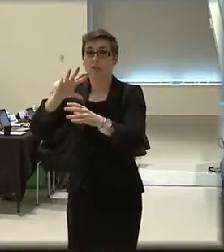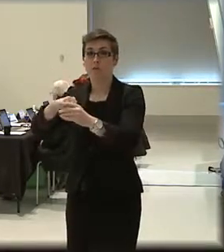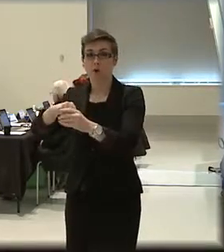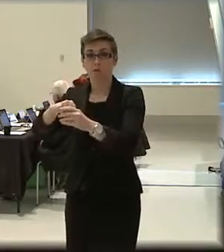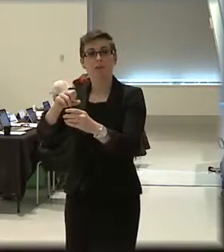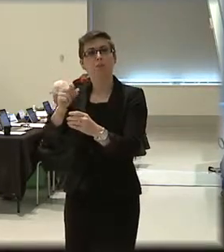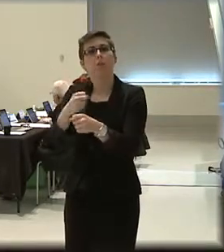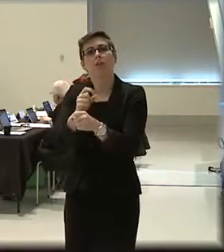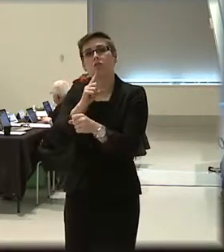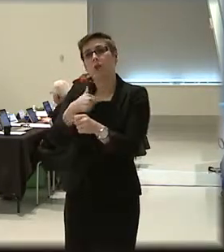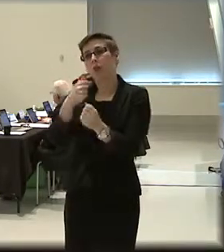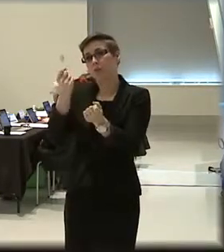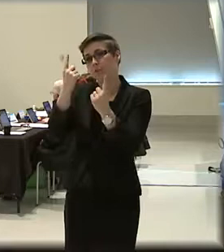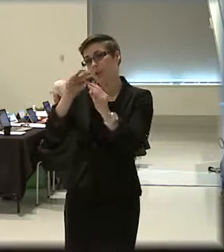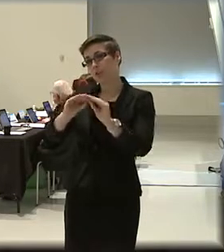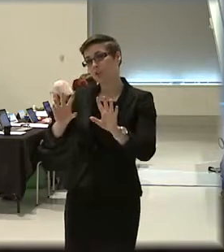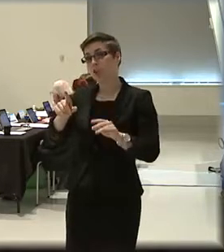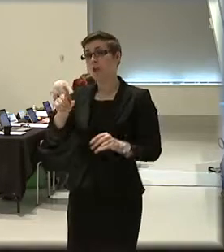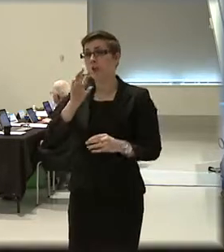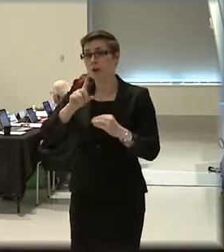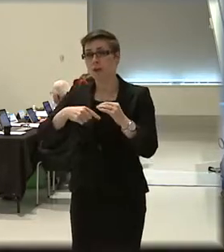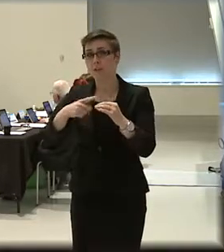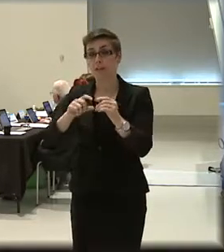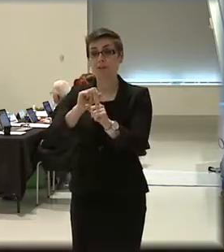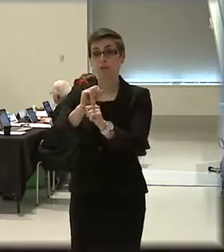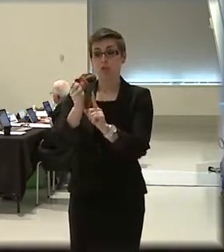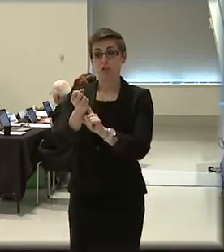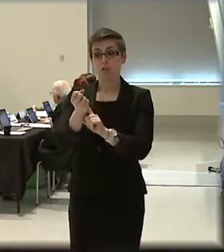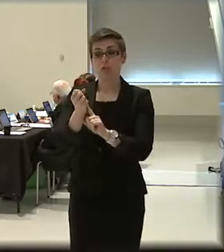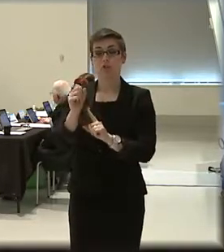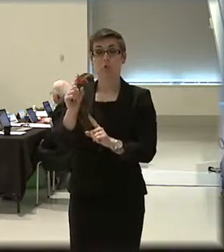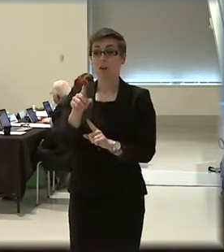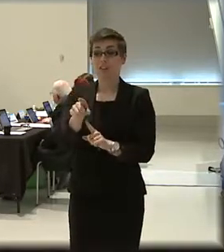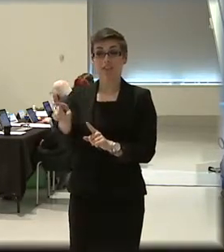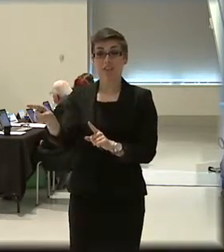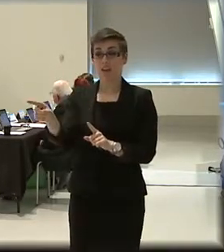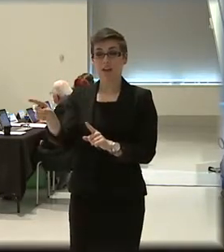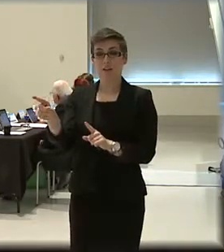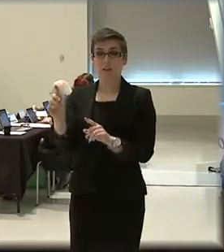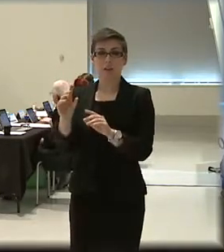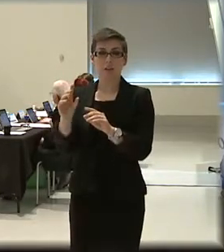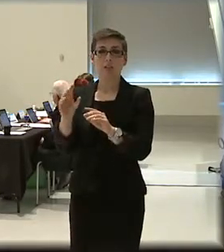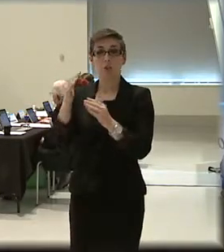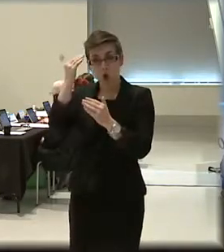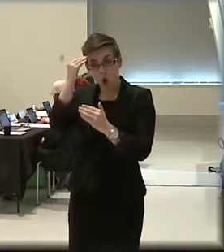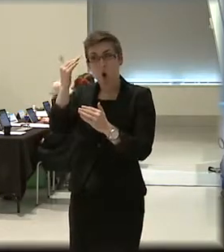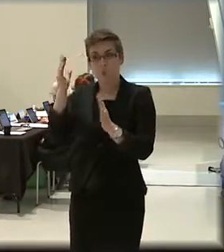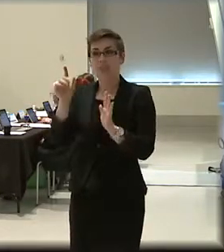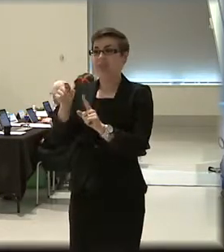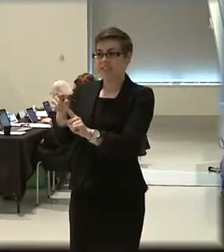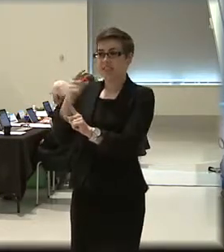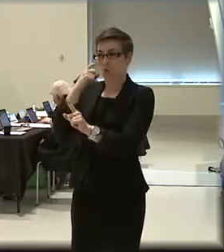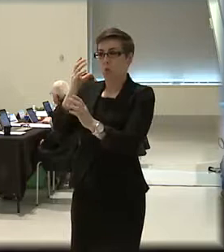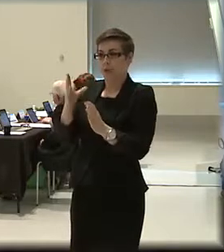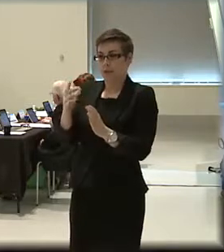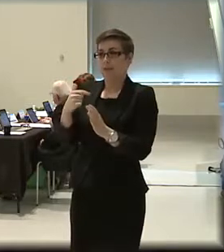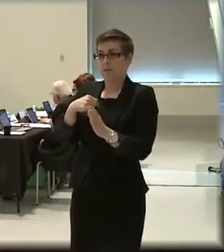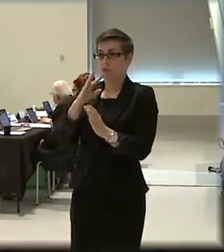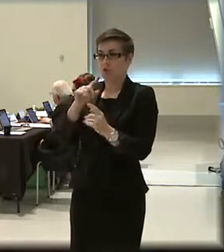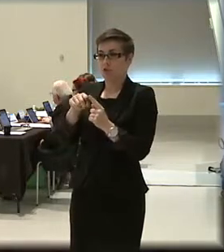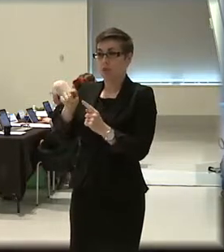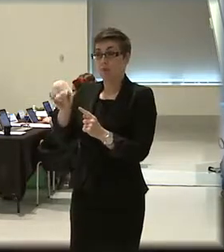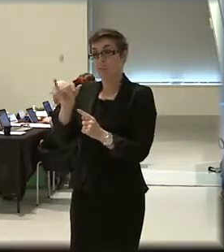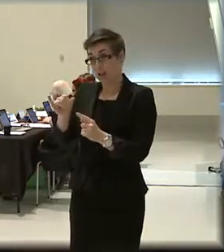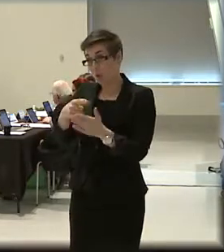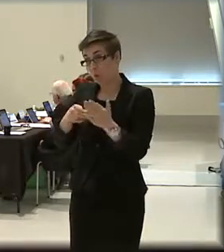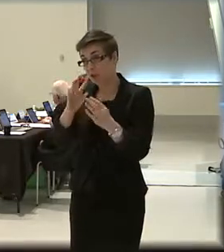sure I'm understanding, you're talking in situations where they know clearly they're talking to a witness. That's when the consent issue should